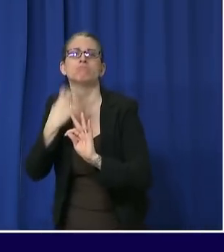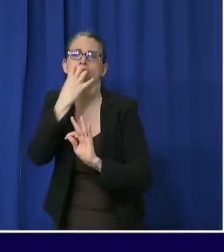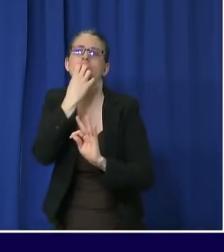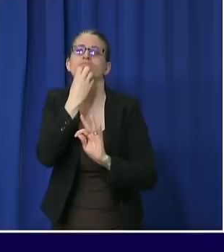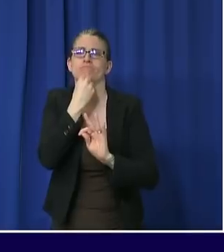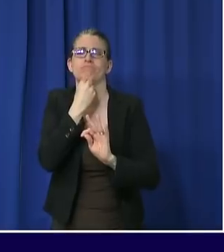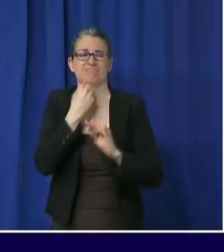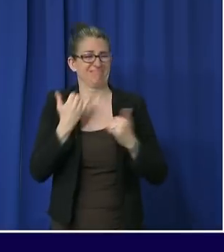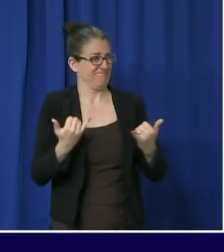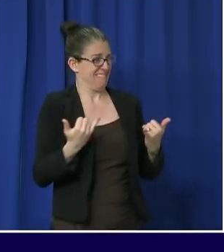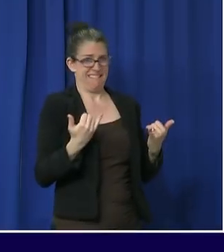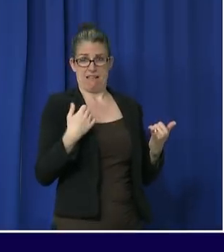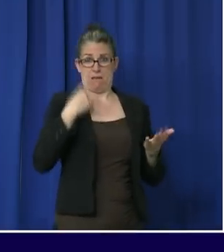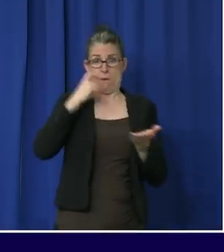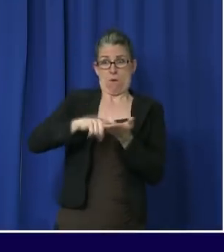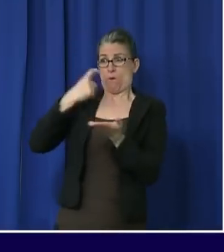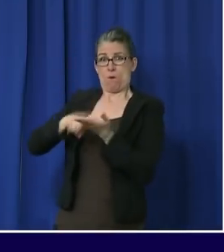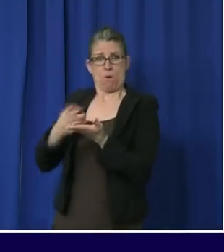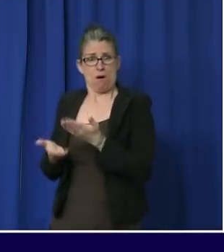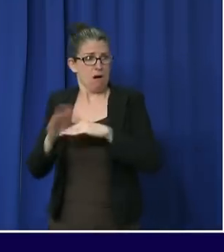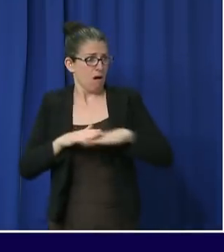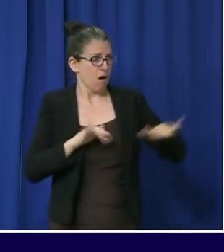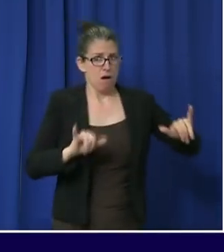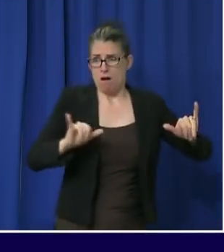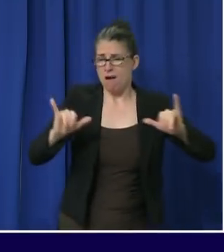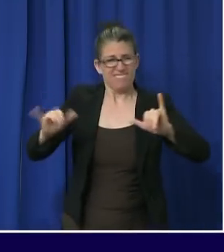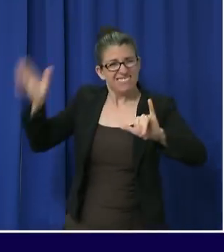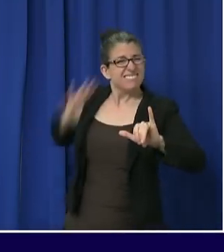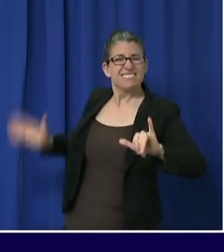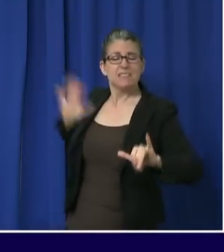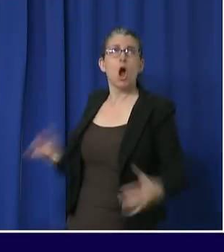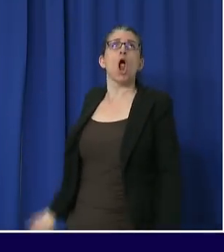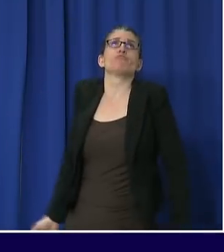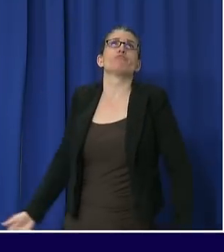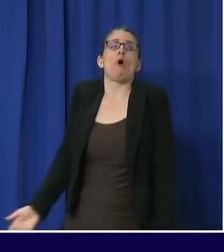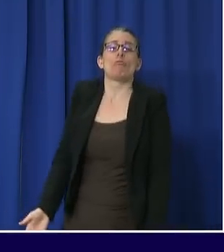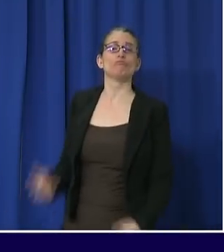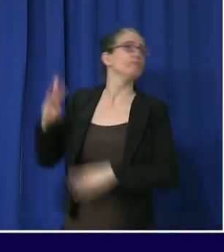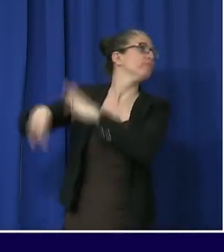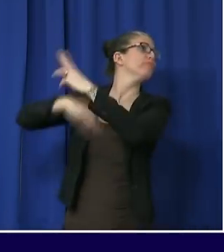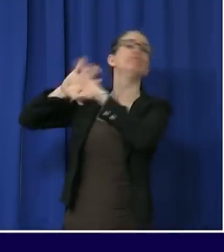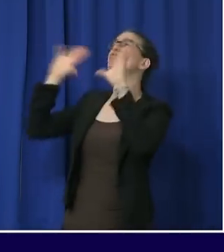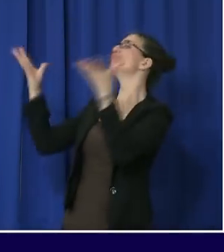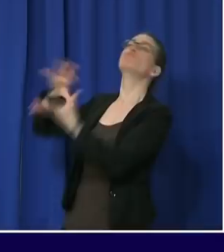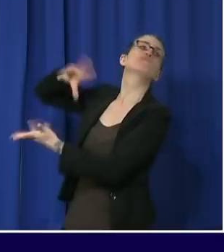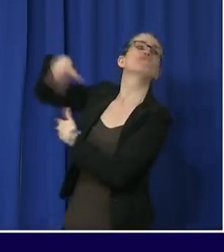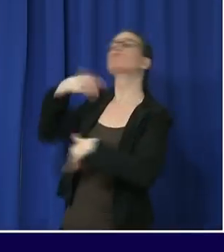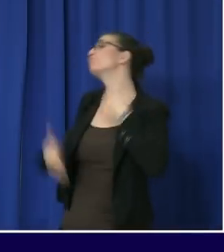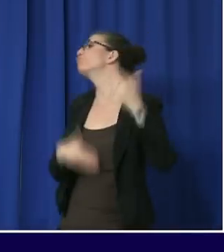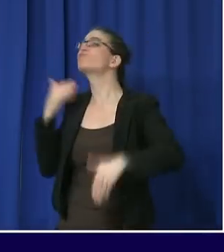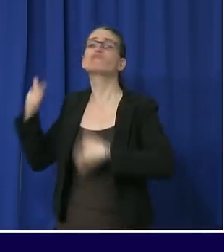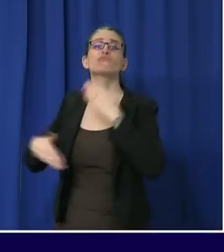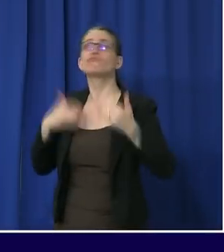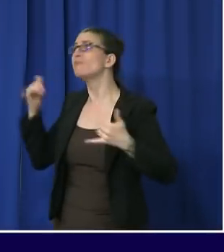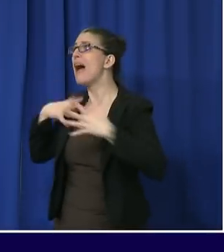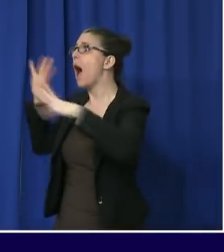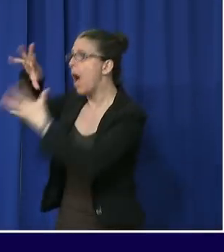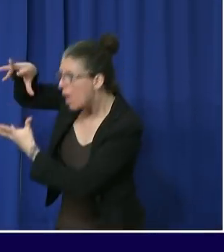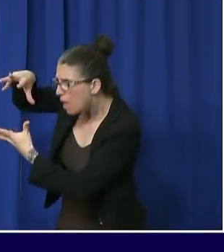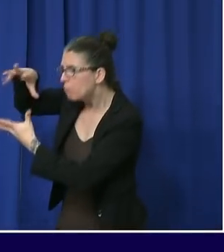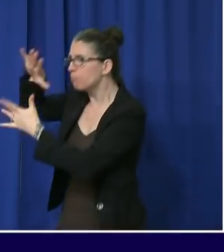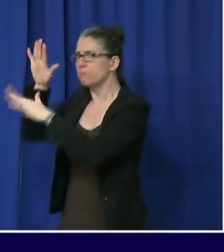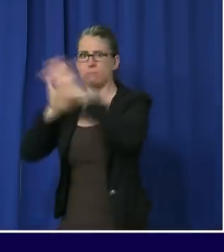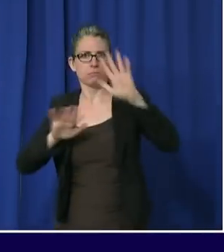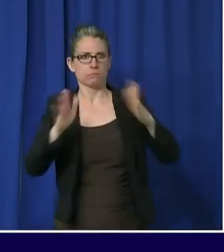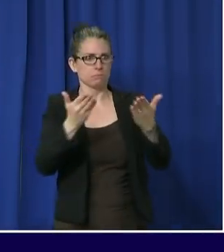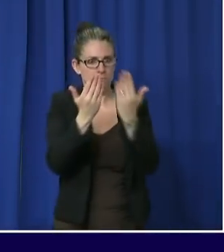every day. But just like the coronavirus itself, though we may not have seen it,